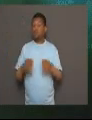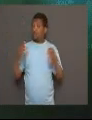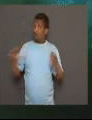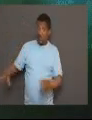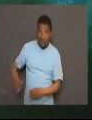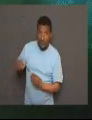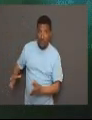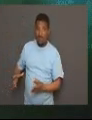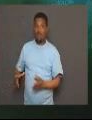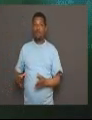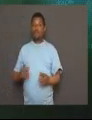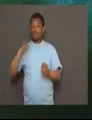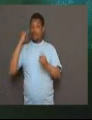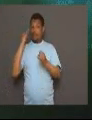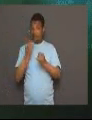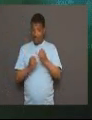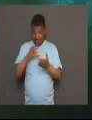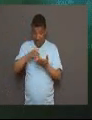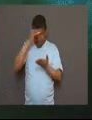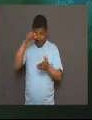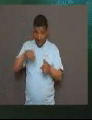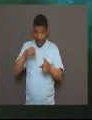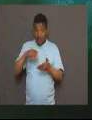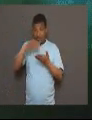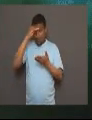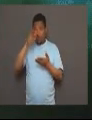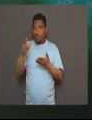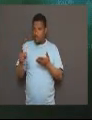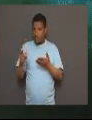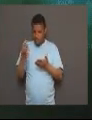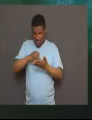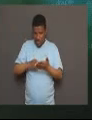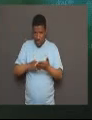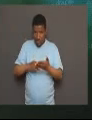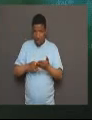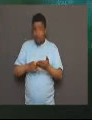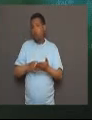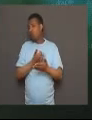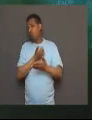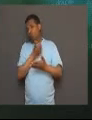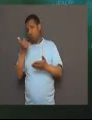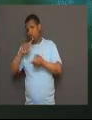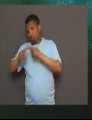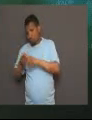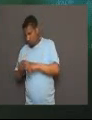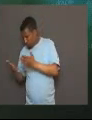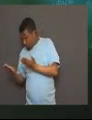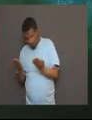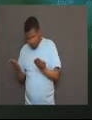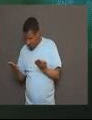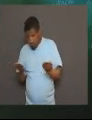Students, at the end of this lesson, compare your list with those of your classmates.